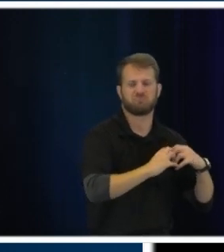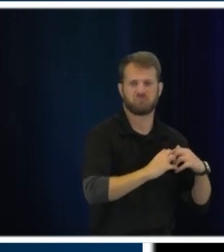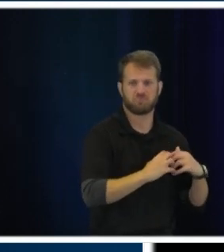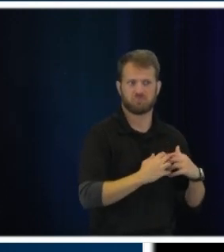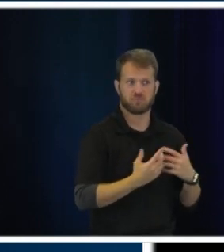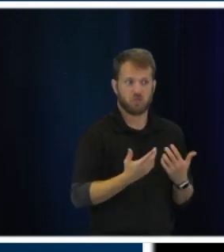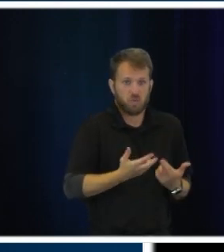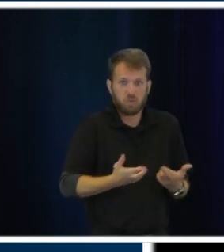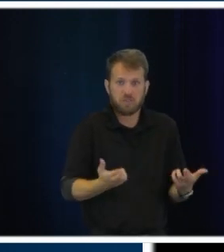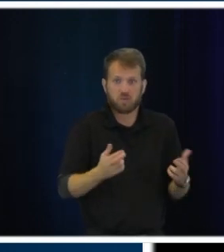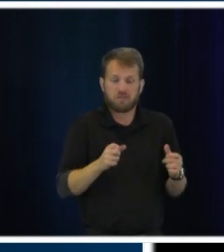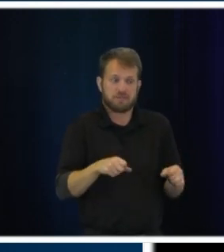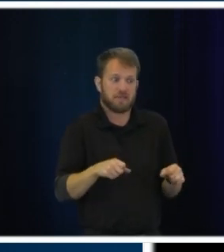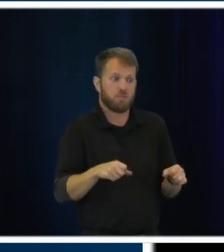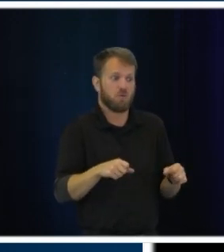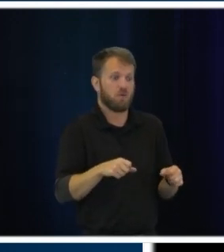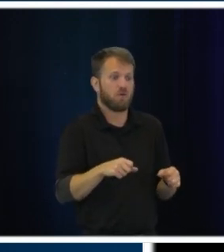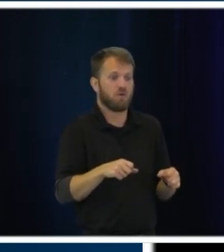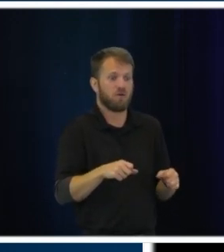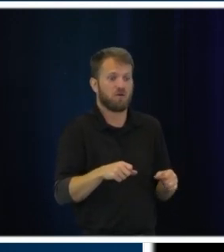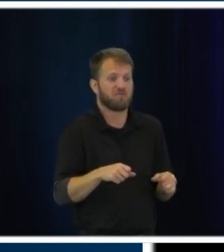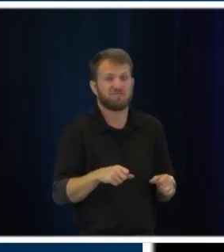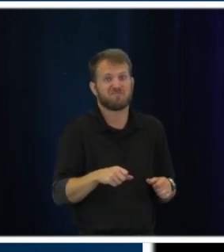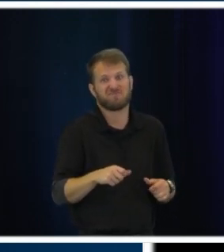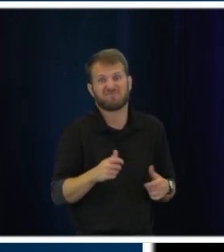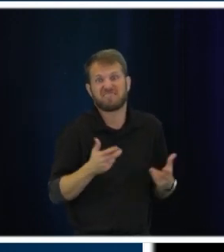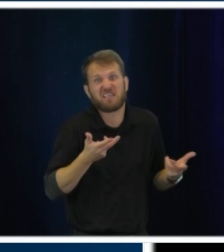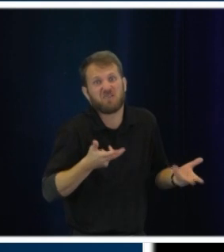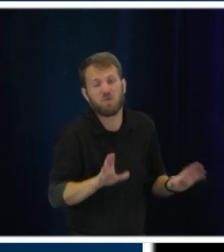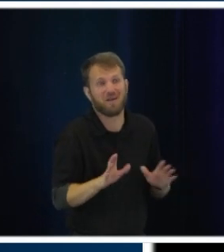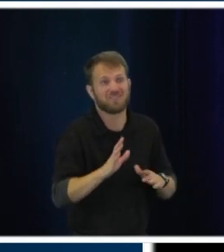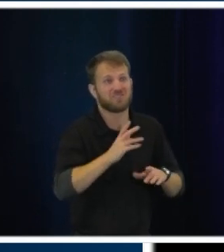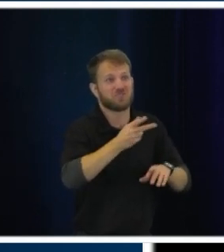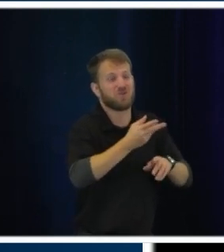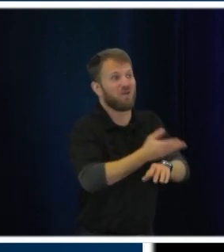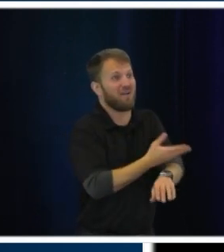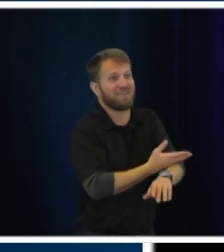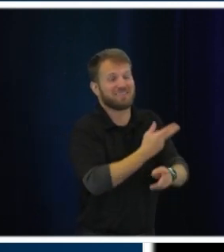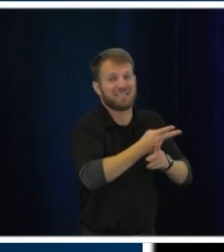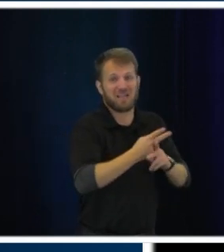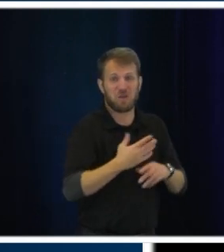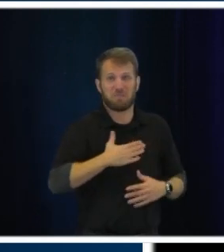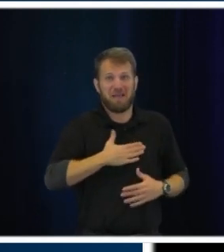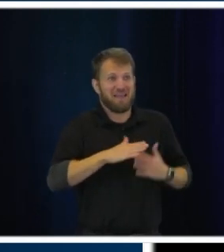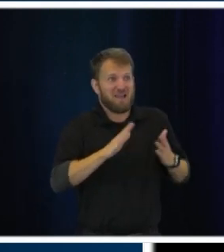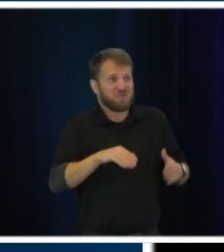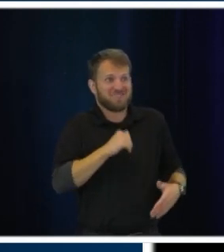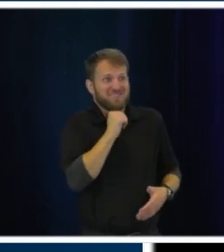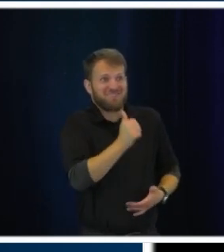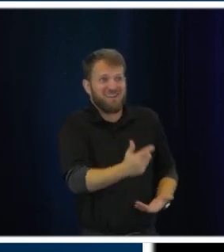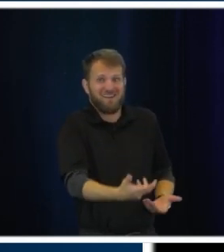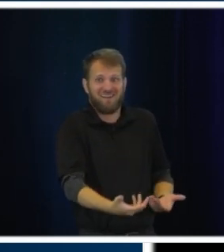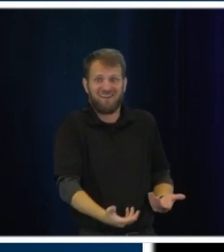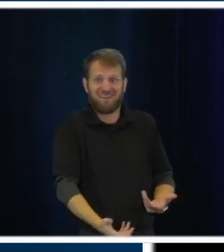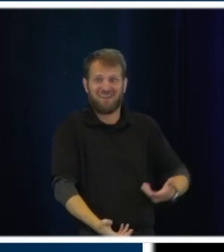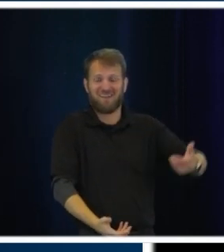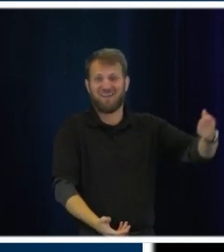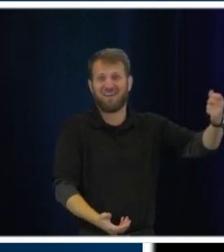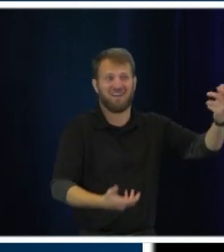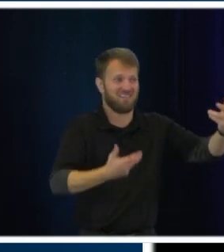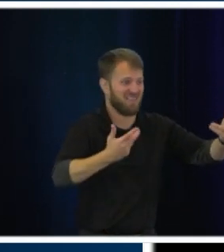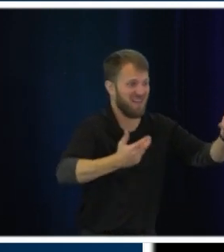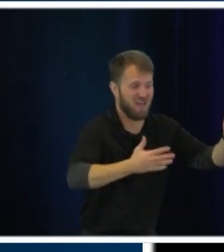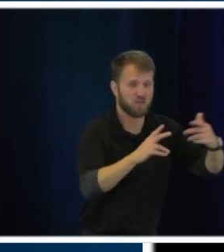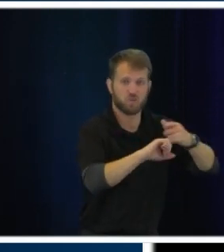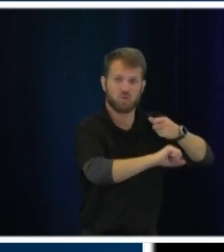have the resources or the desire to keep it up because it wasn't theirs. And then as a result of that,